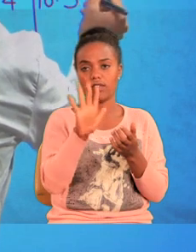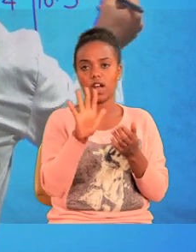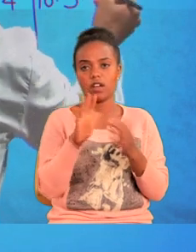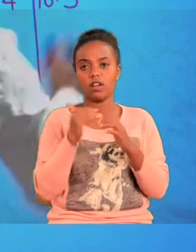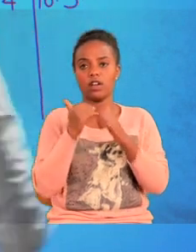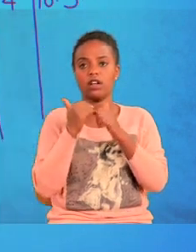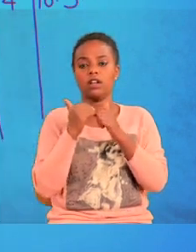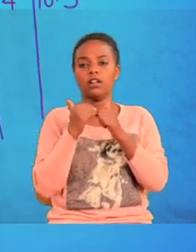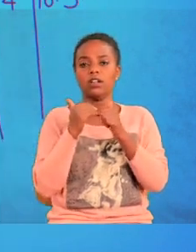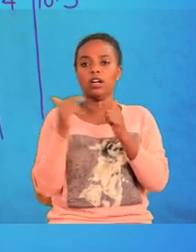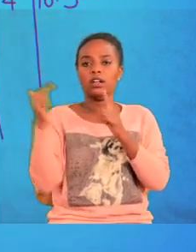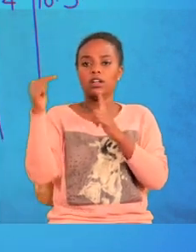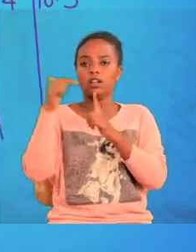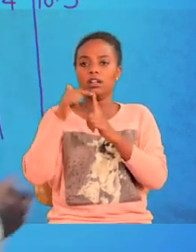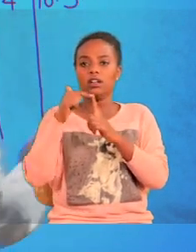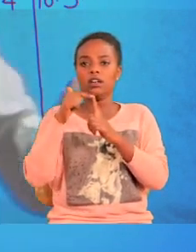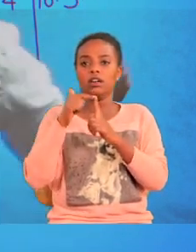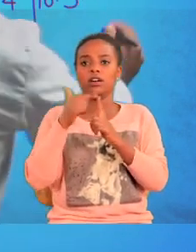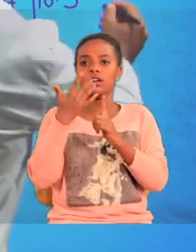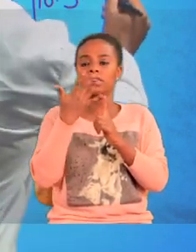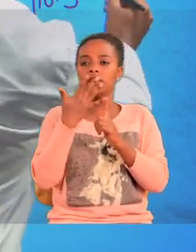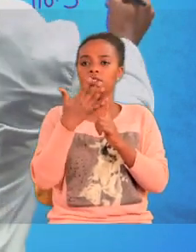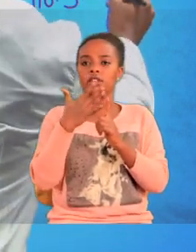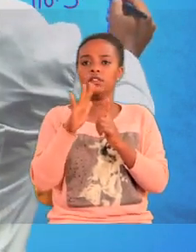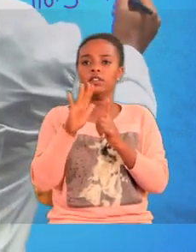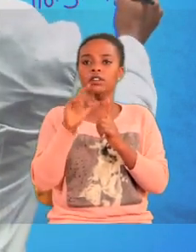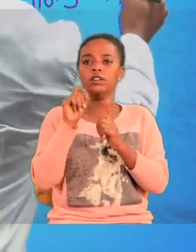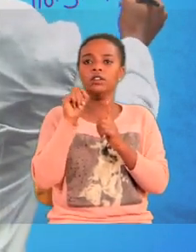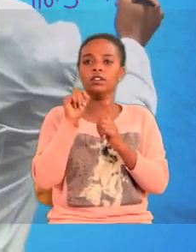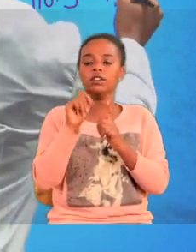10.5 up to